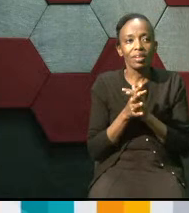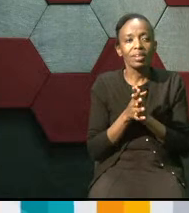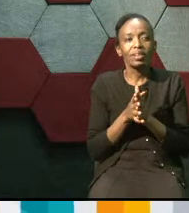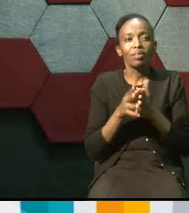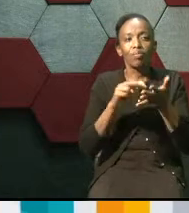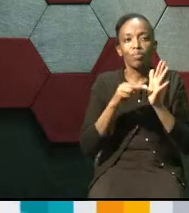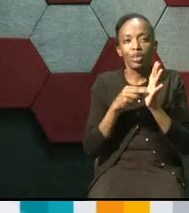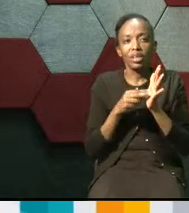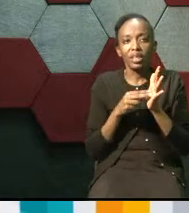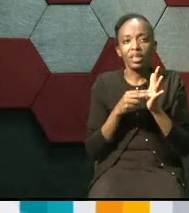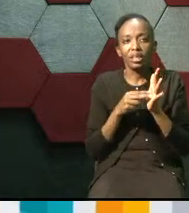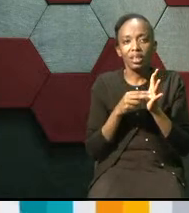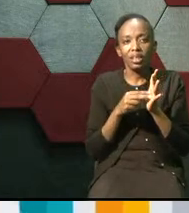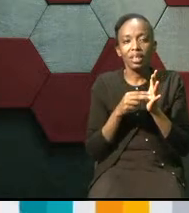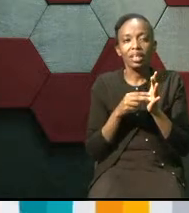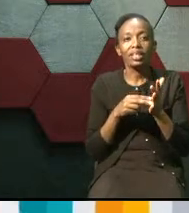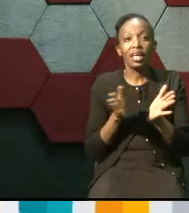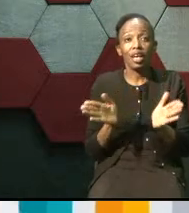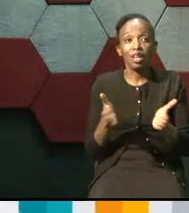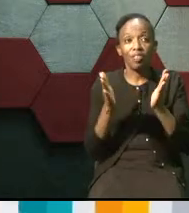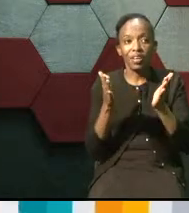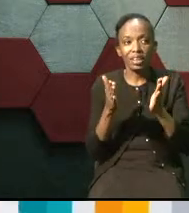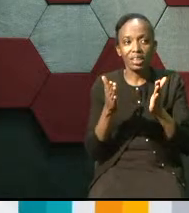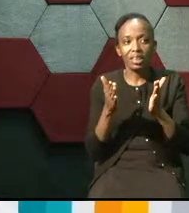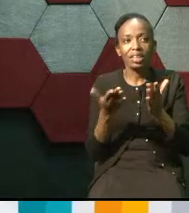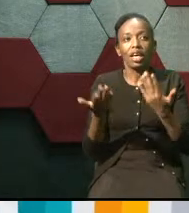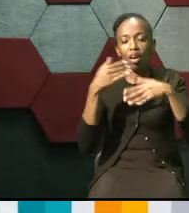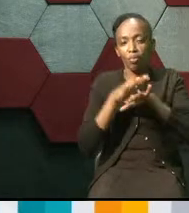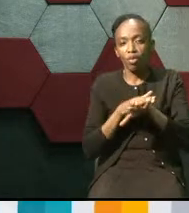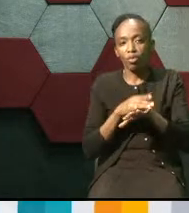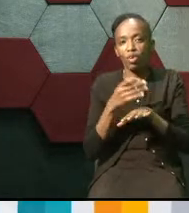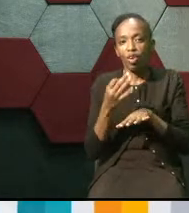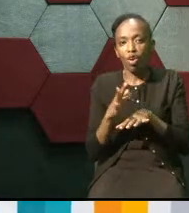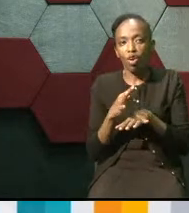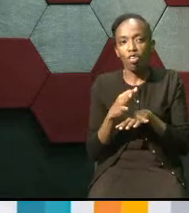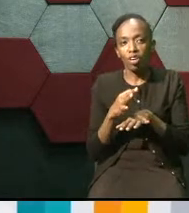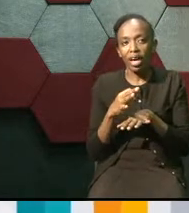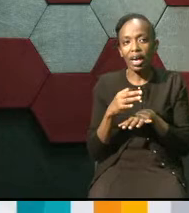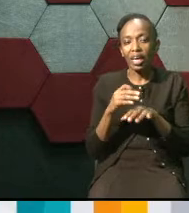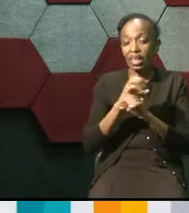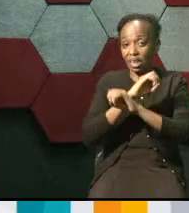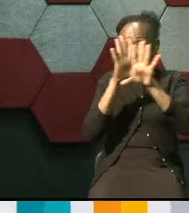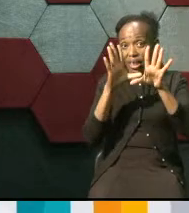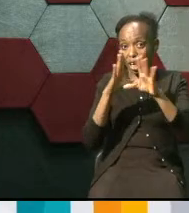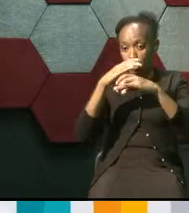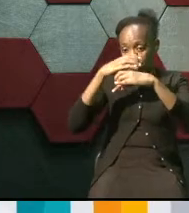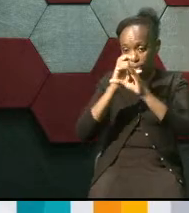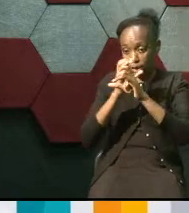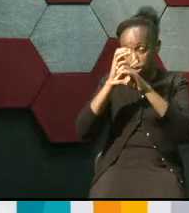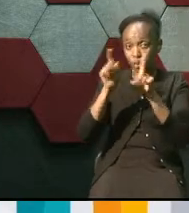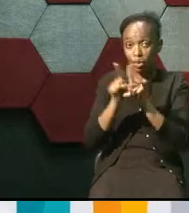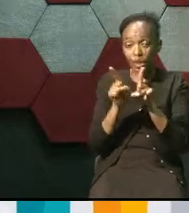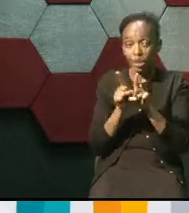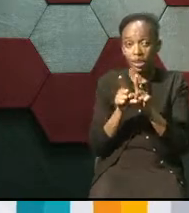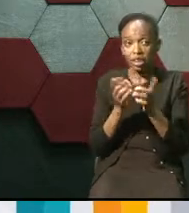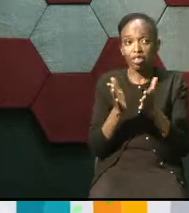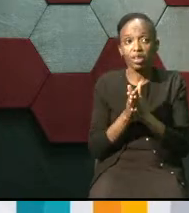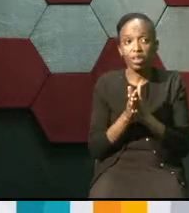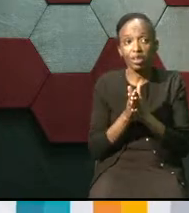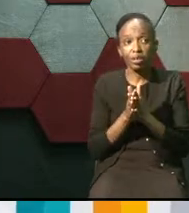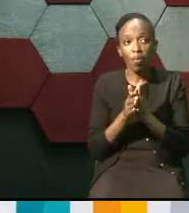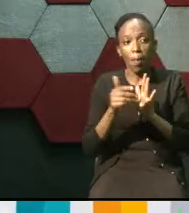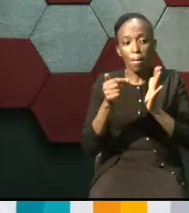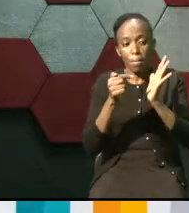Their project is an advanced amalgamation of a fluorescent microscope and